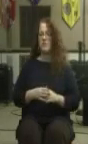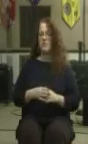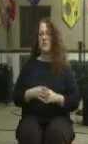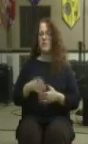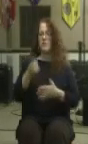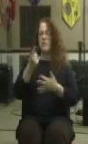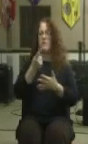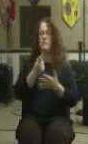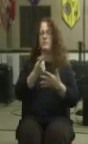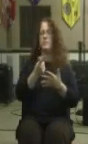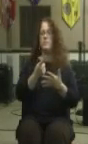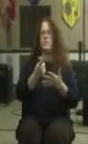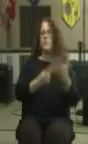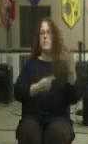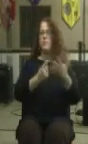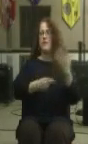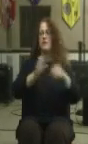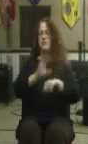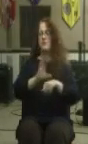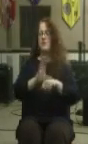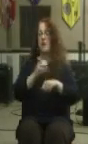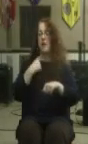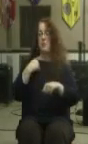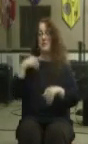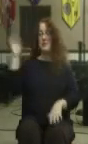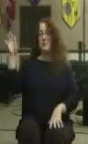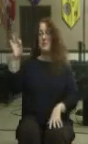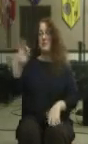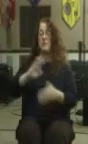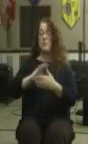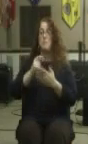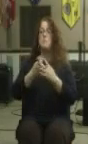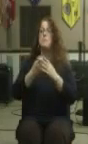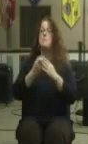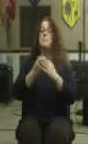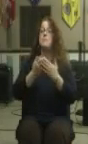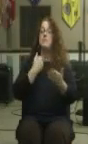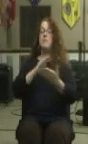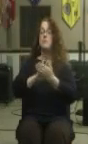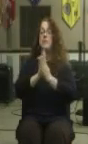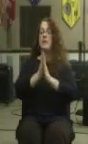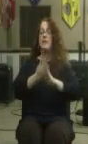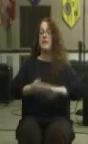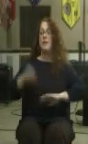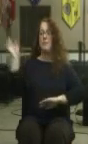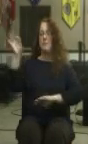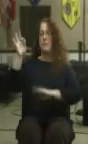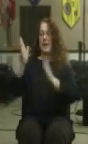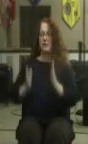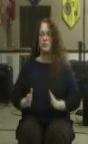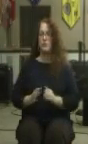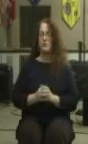You're a minister. Oh, which church do you pastor? I was a minister before I pastored.